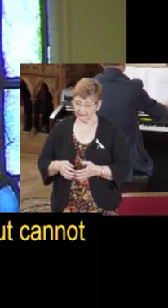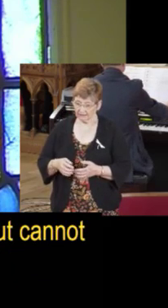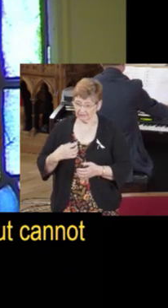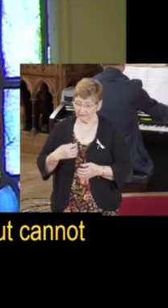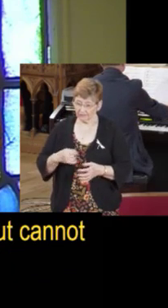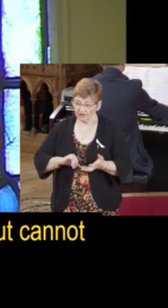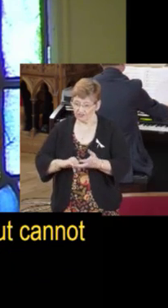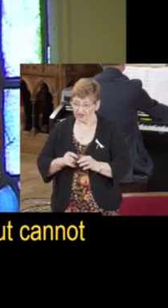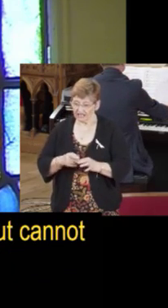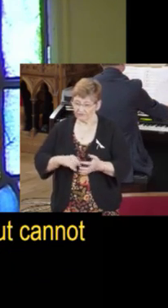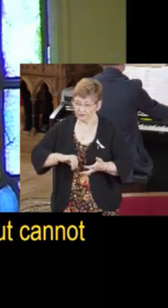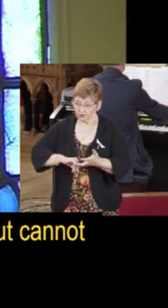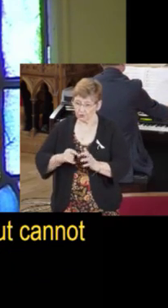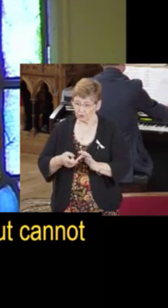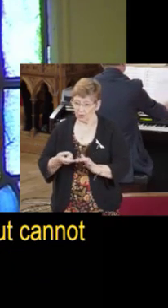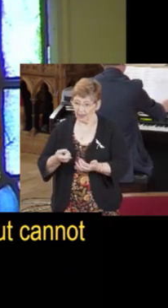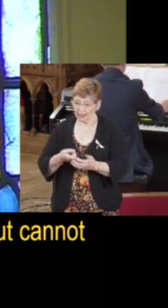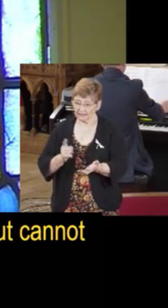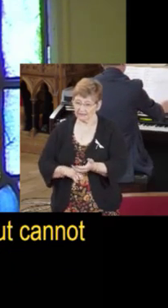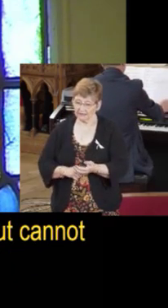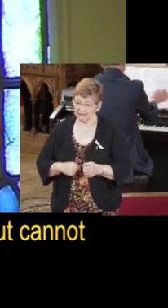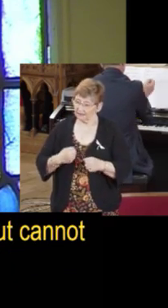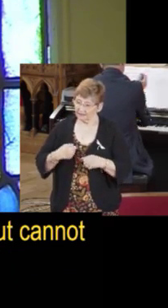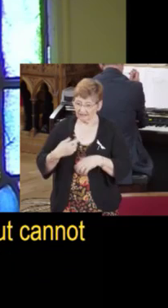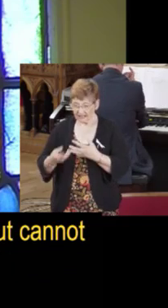rest for their souls but cannot find it.